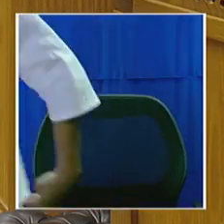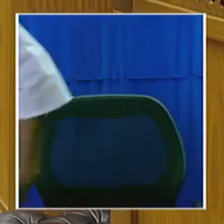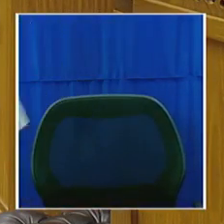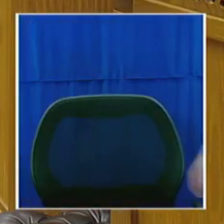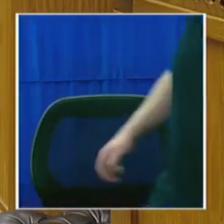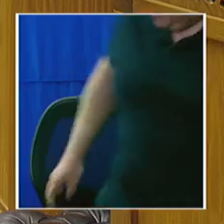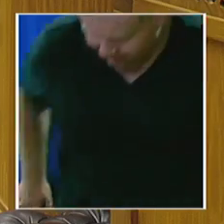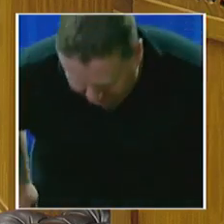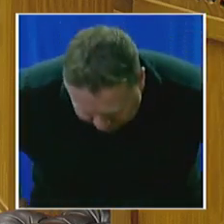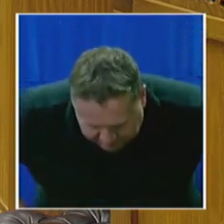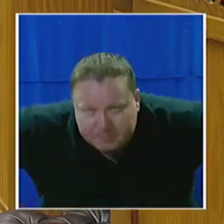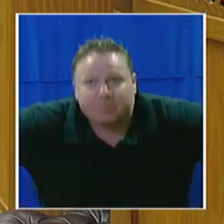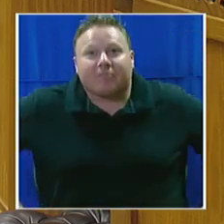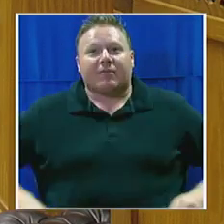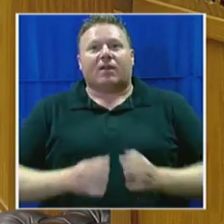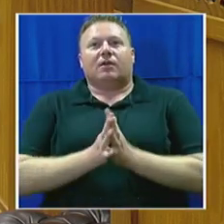Honorable S.S. Sombia.